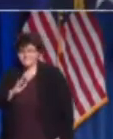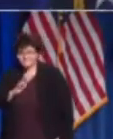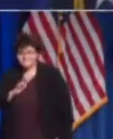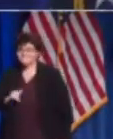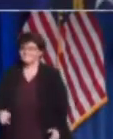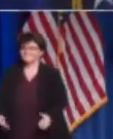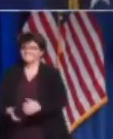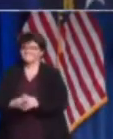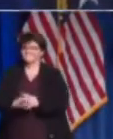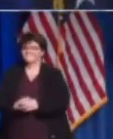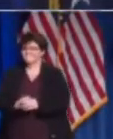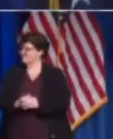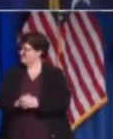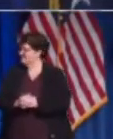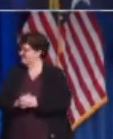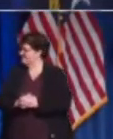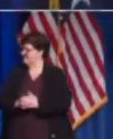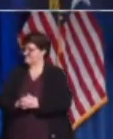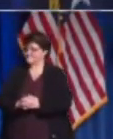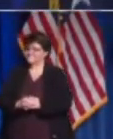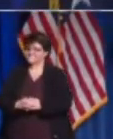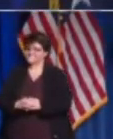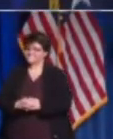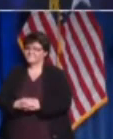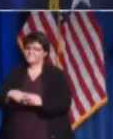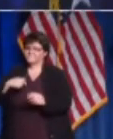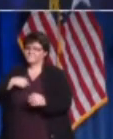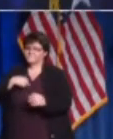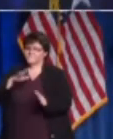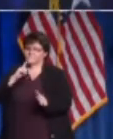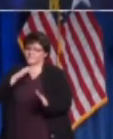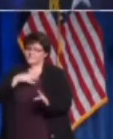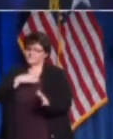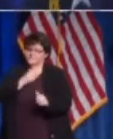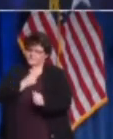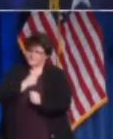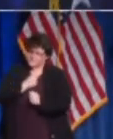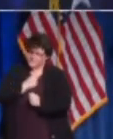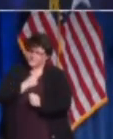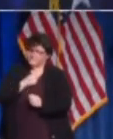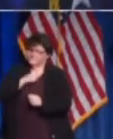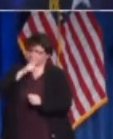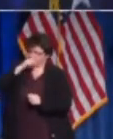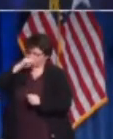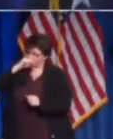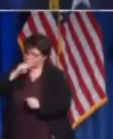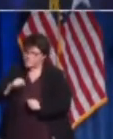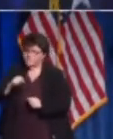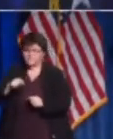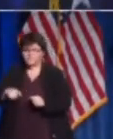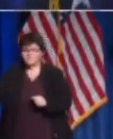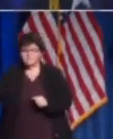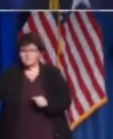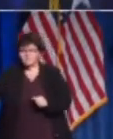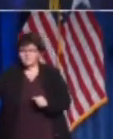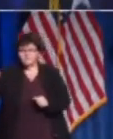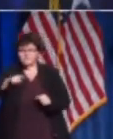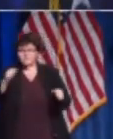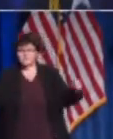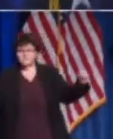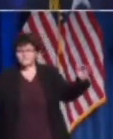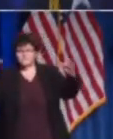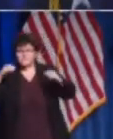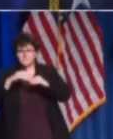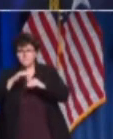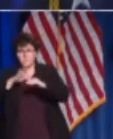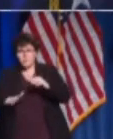And I love the majesty of this board now than ever. To the Anna